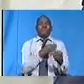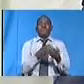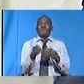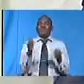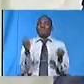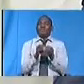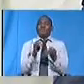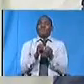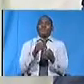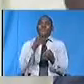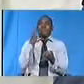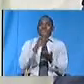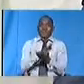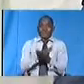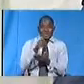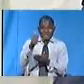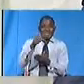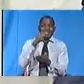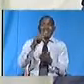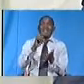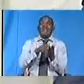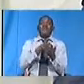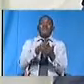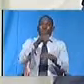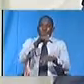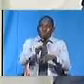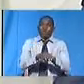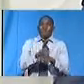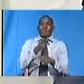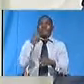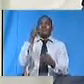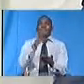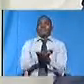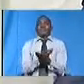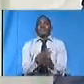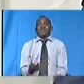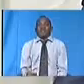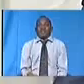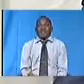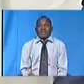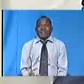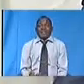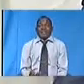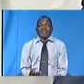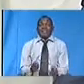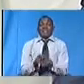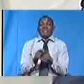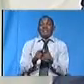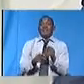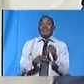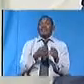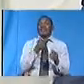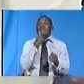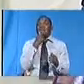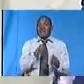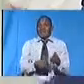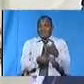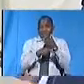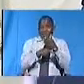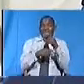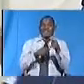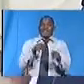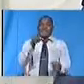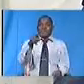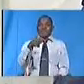evidence is on the face of the pink sheets. And coupled with Dr. Baumia's mantra, you and